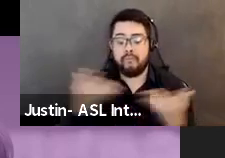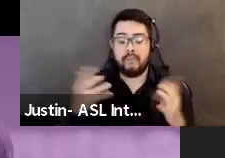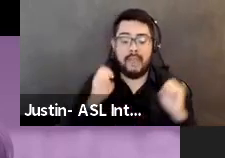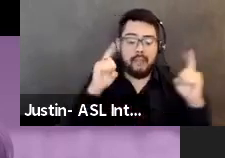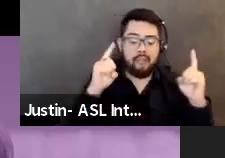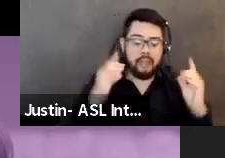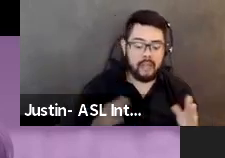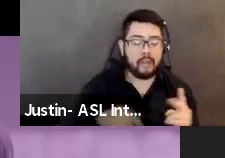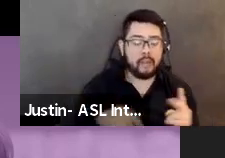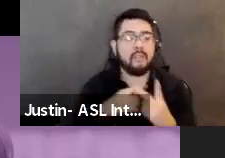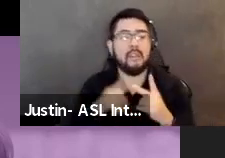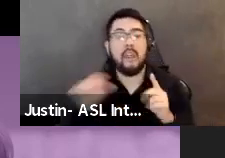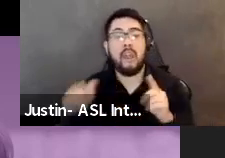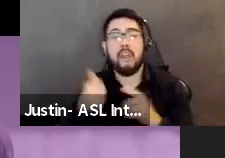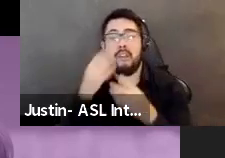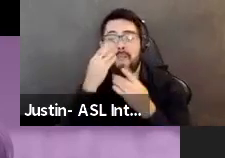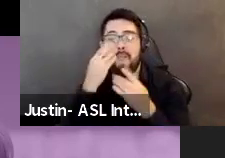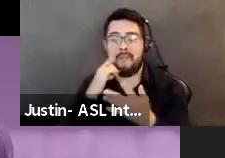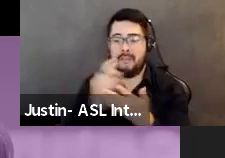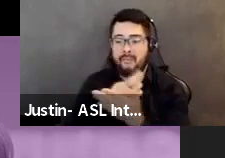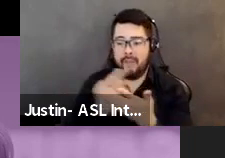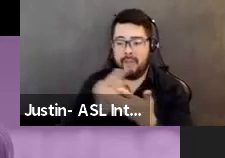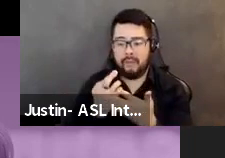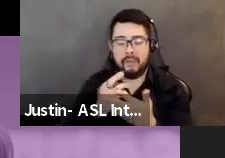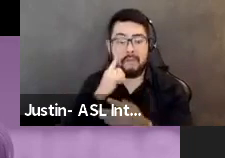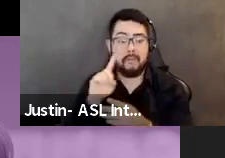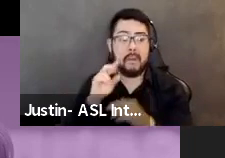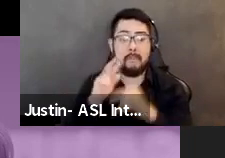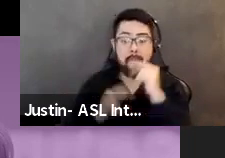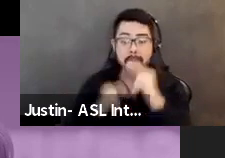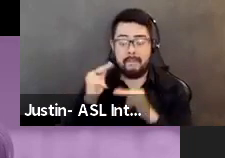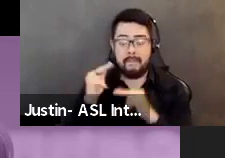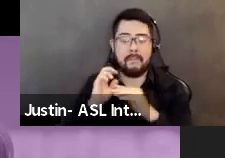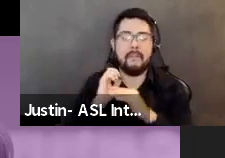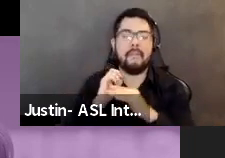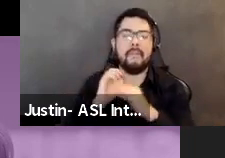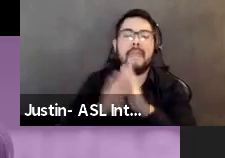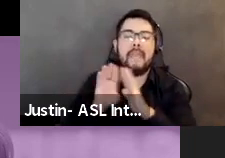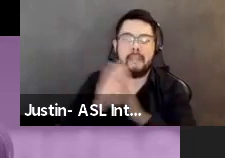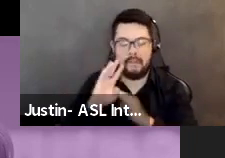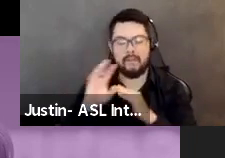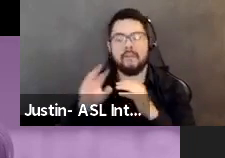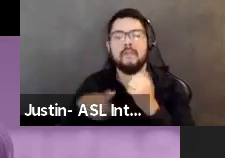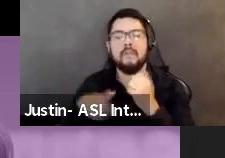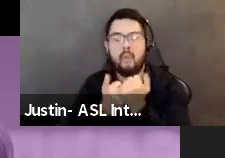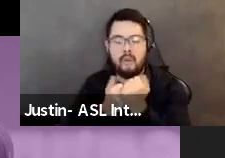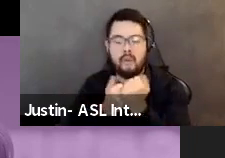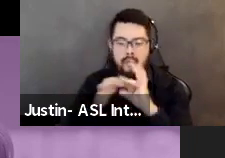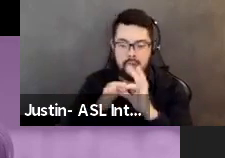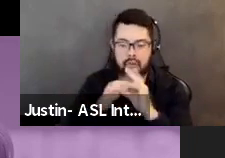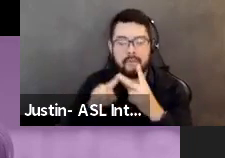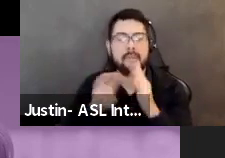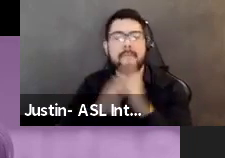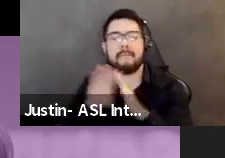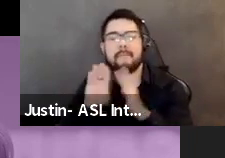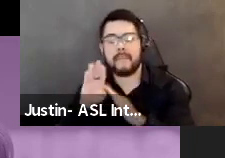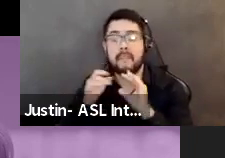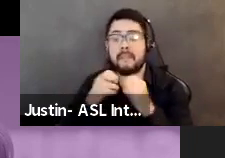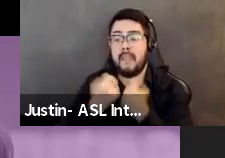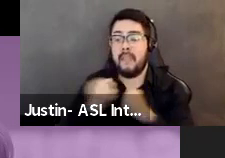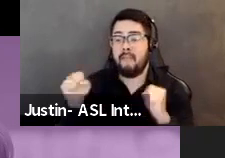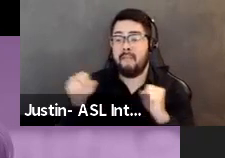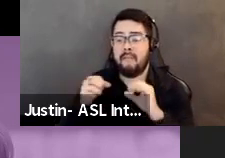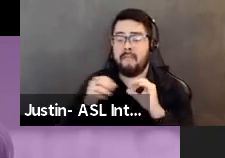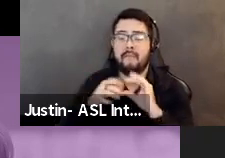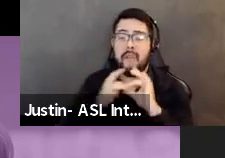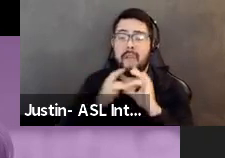included information and resources around building supportive relationships building safe environments whether in person or in